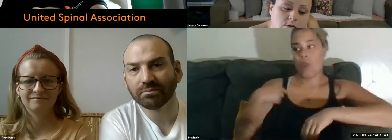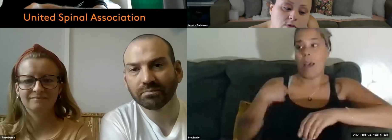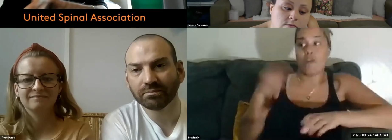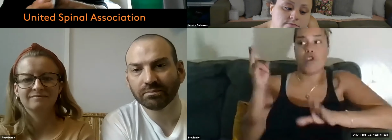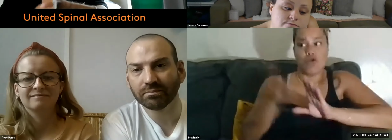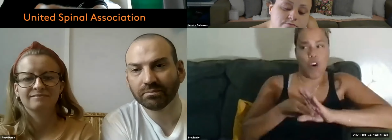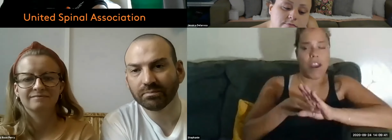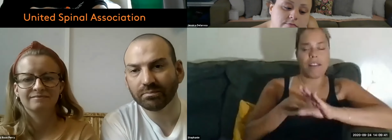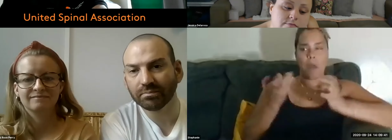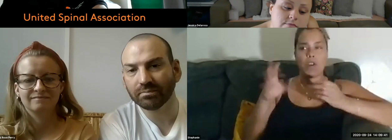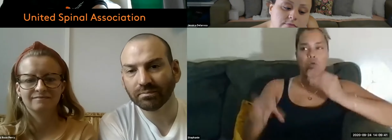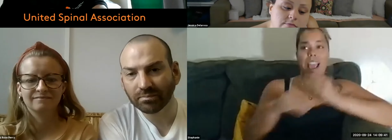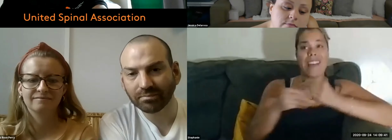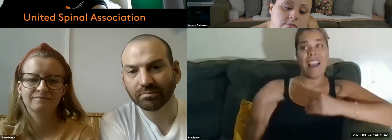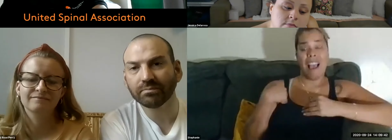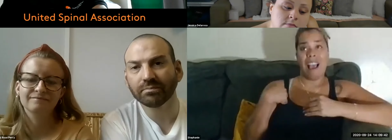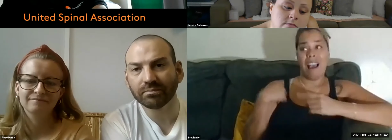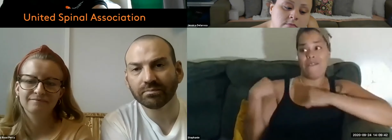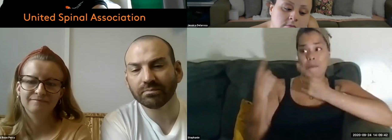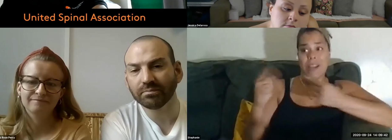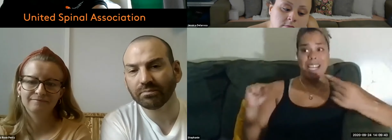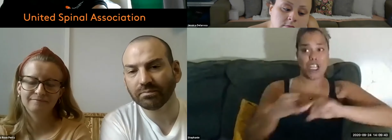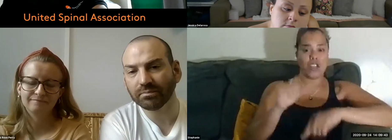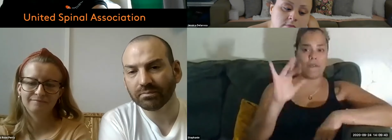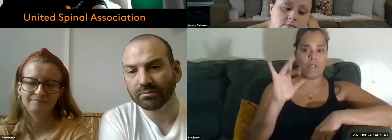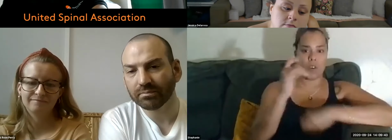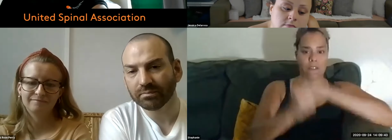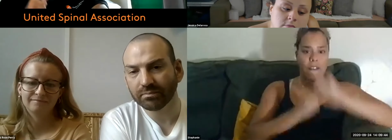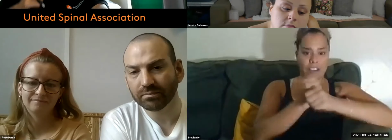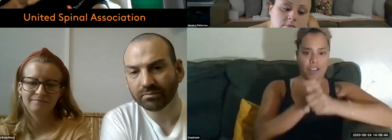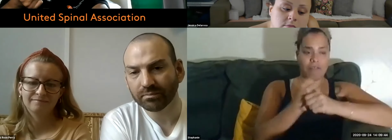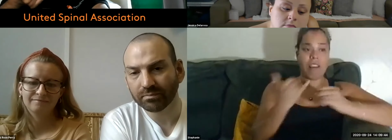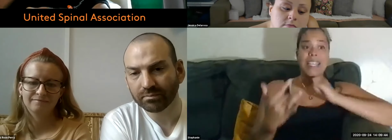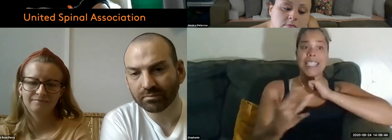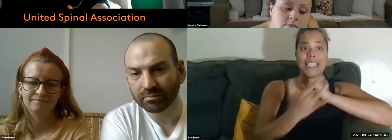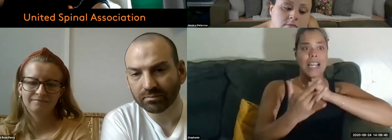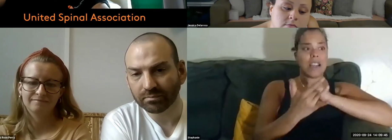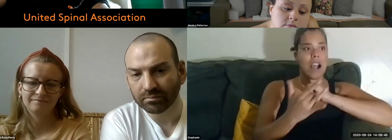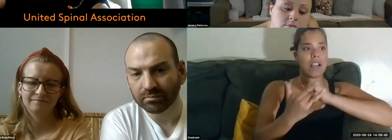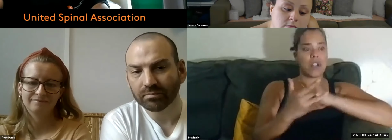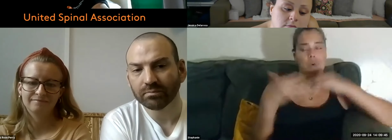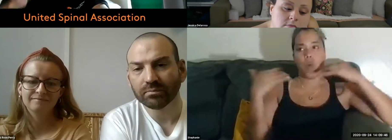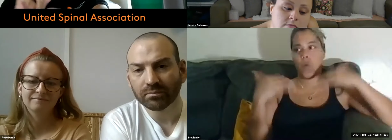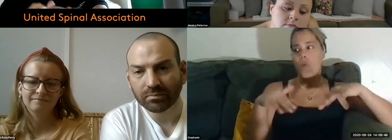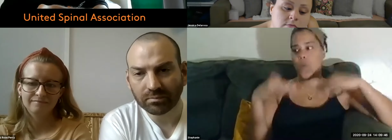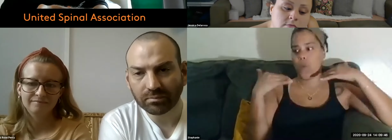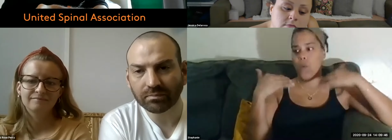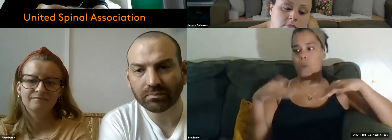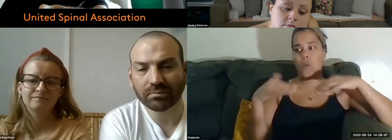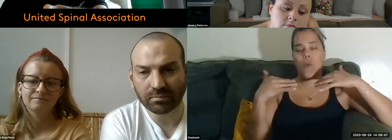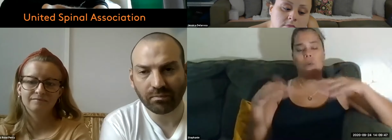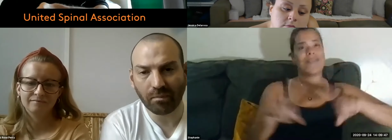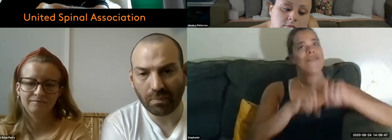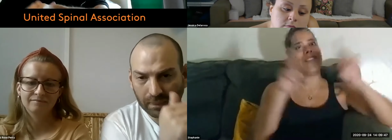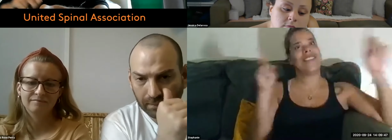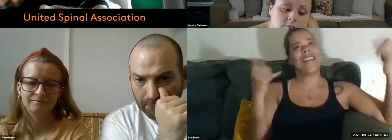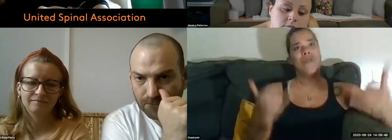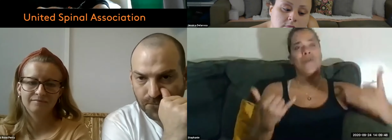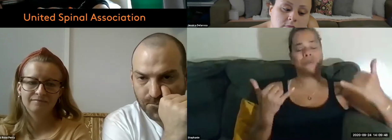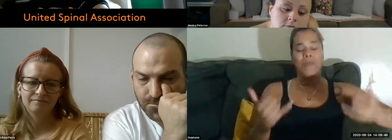for 25 years, and technology has come a long way.